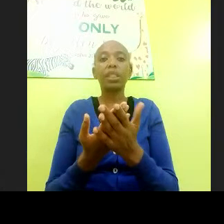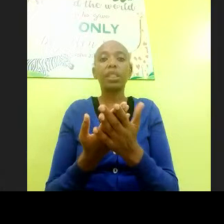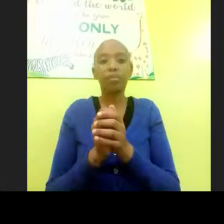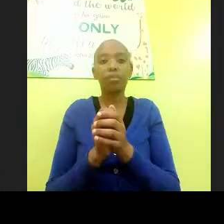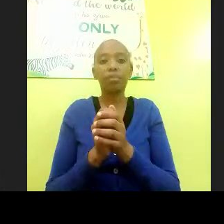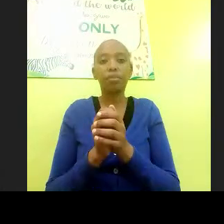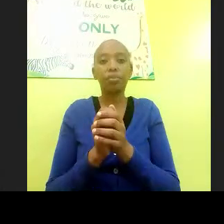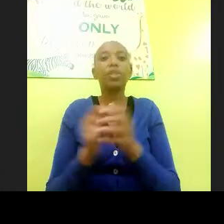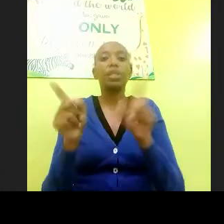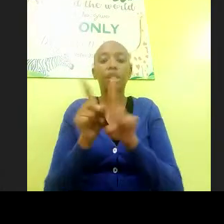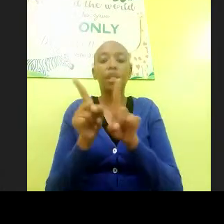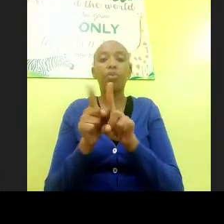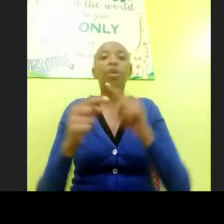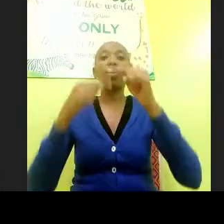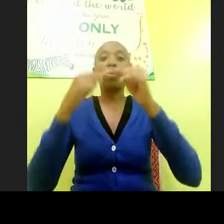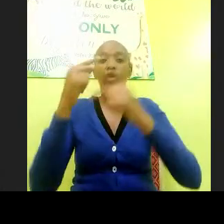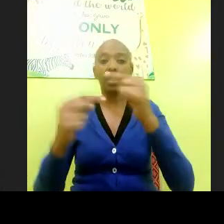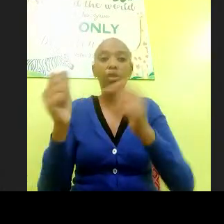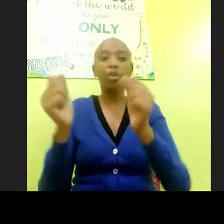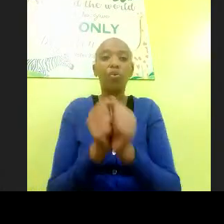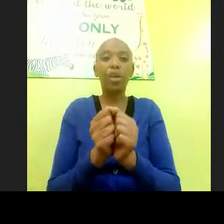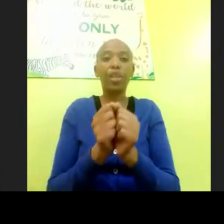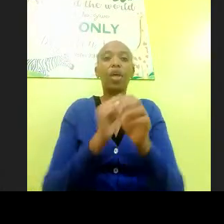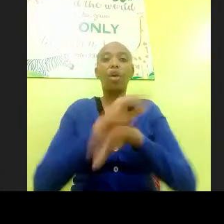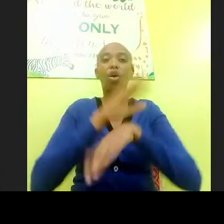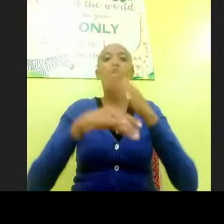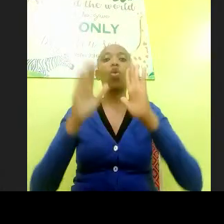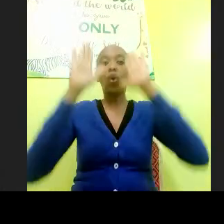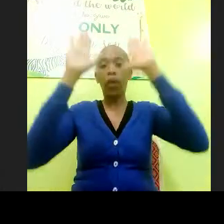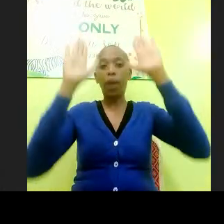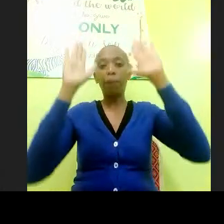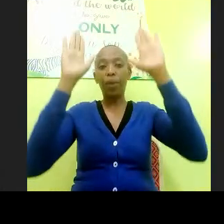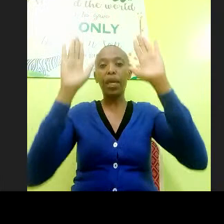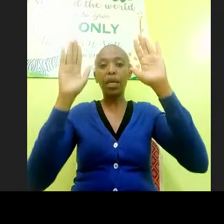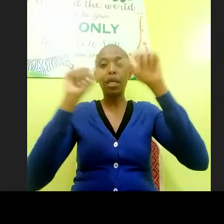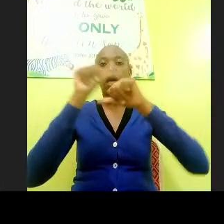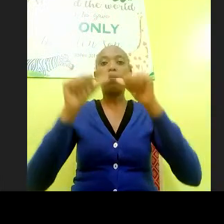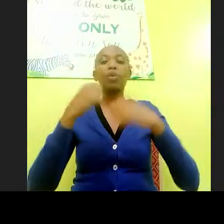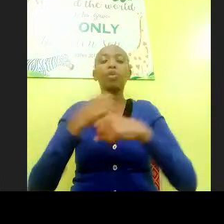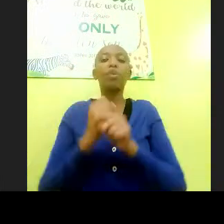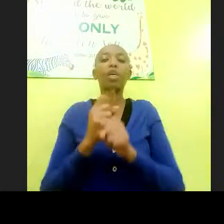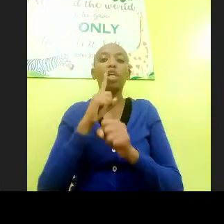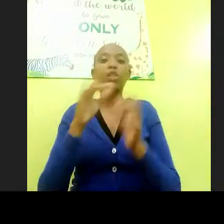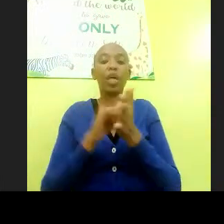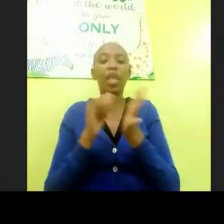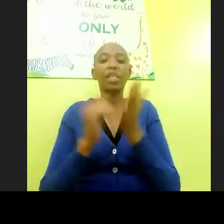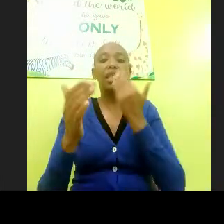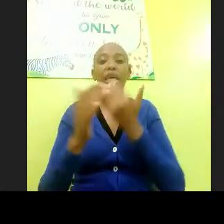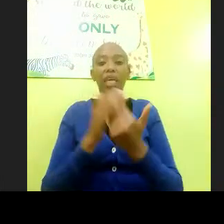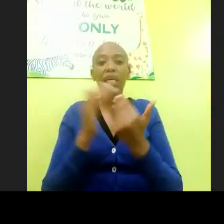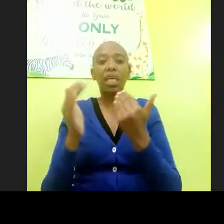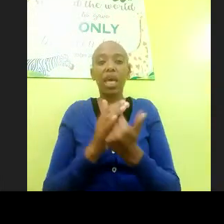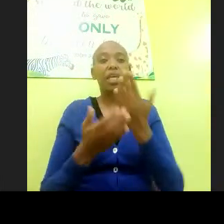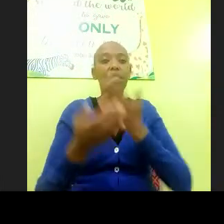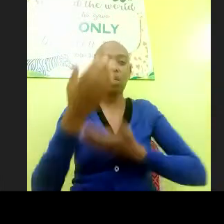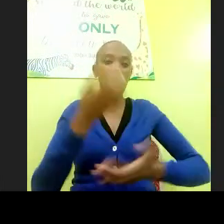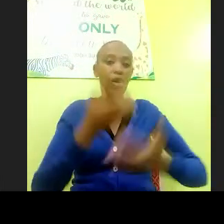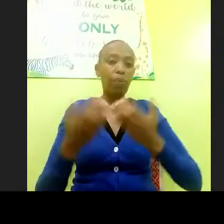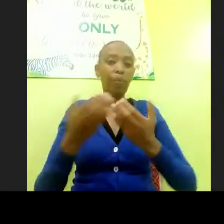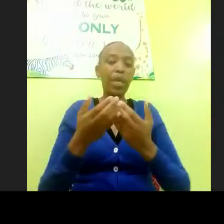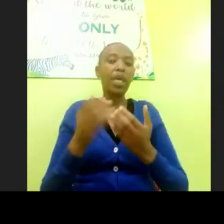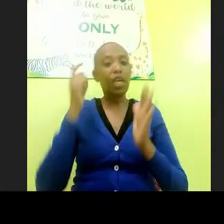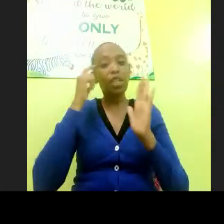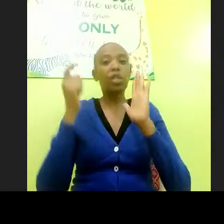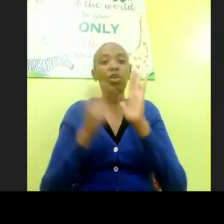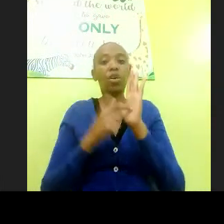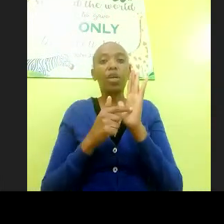as we proceed with the whole campaign on making sure that the care economy is recognized,